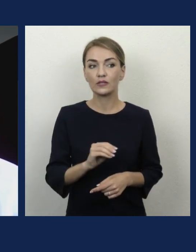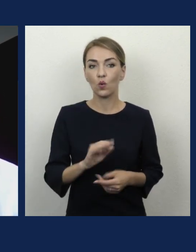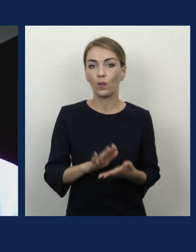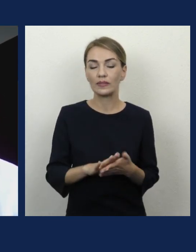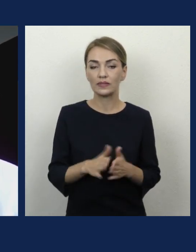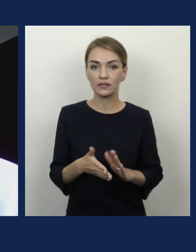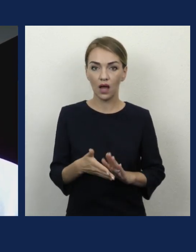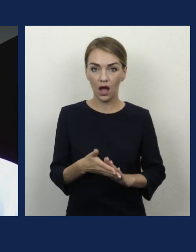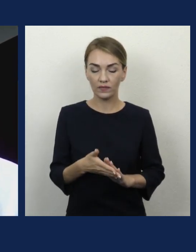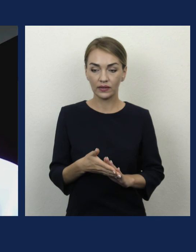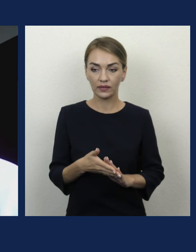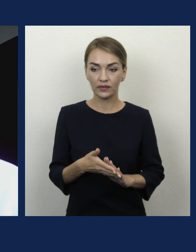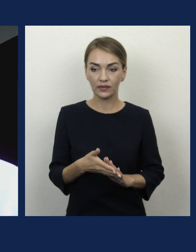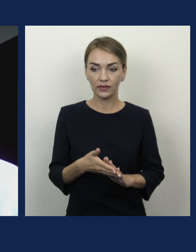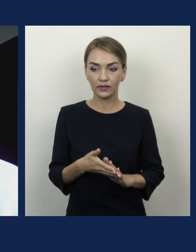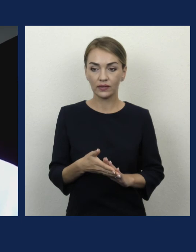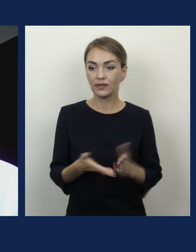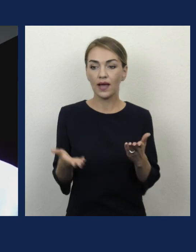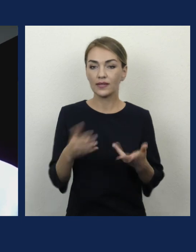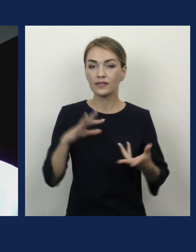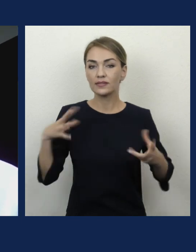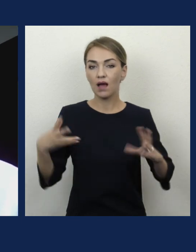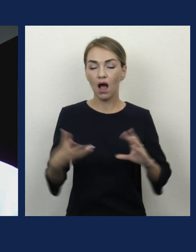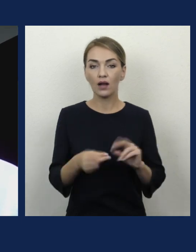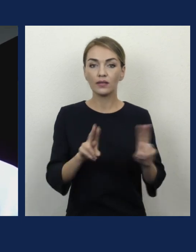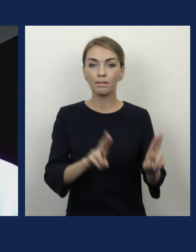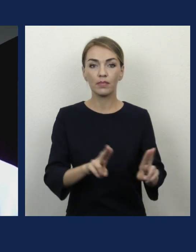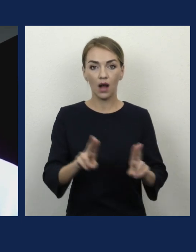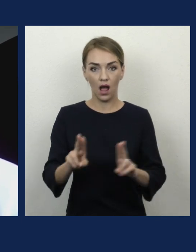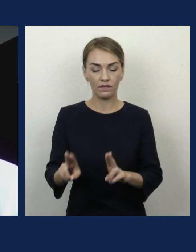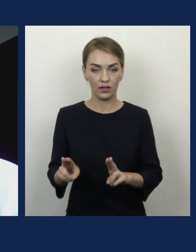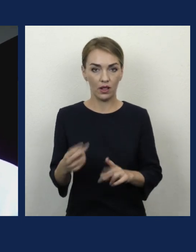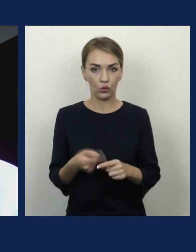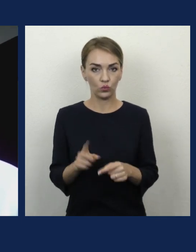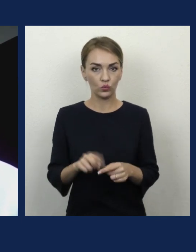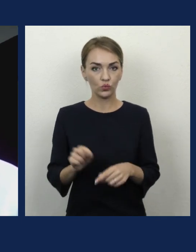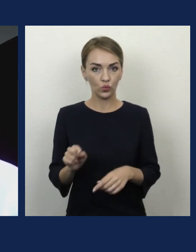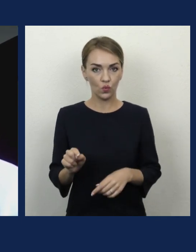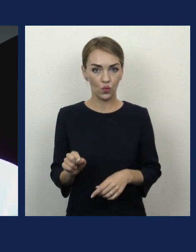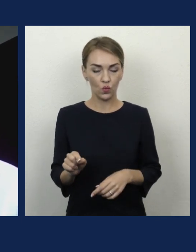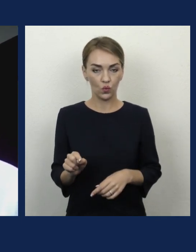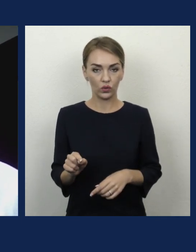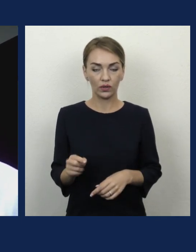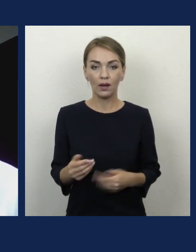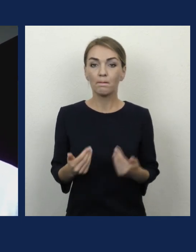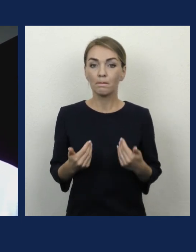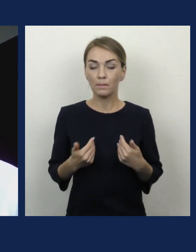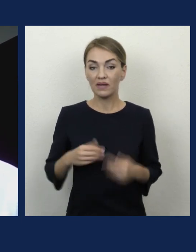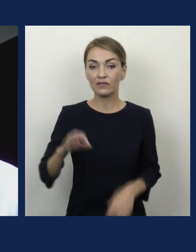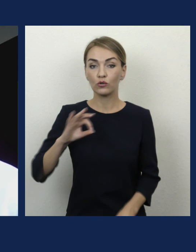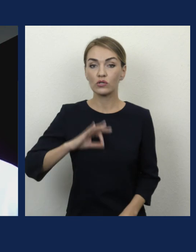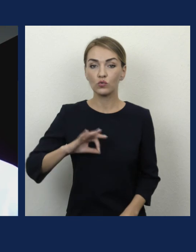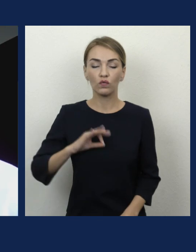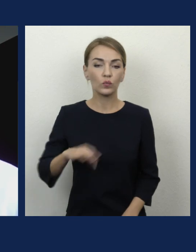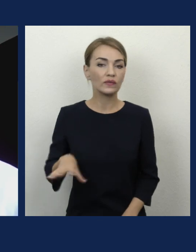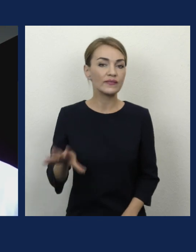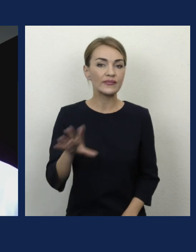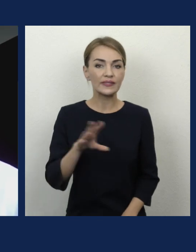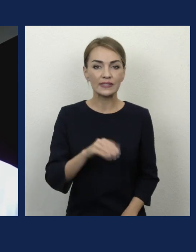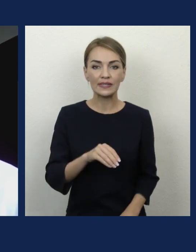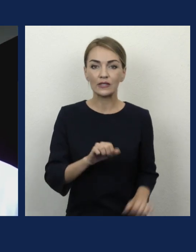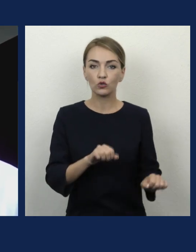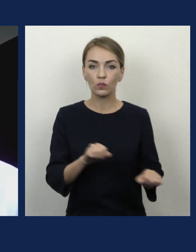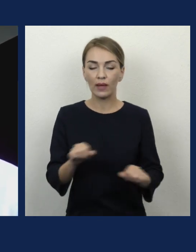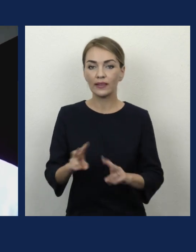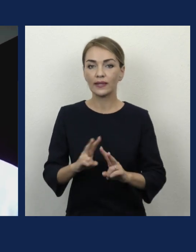common rules on this, because we use all instruments in our law, principles